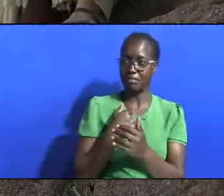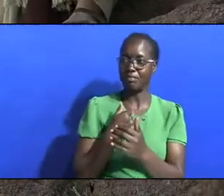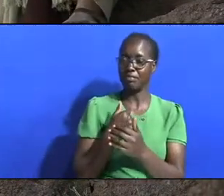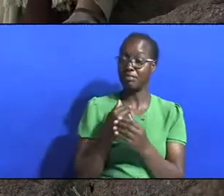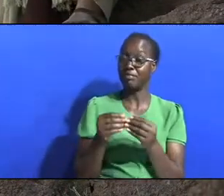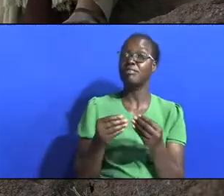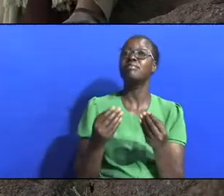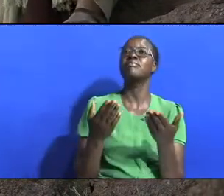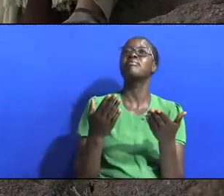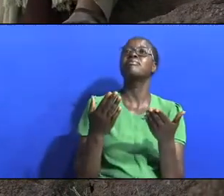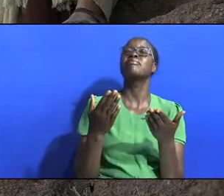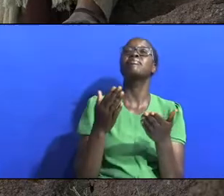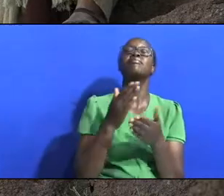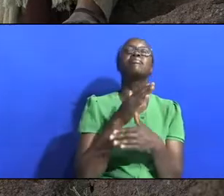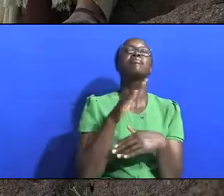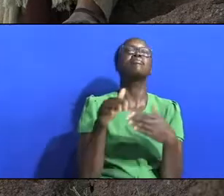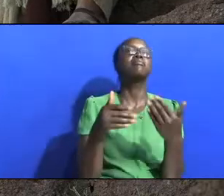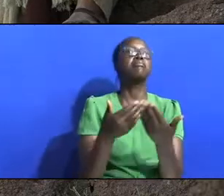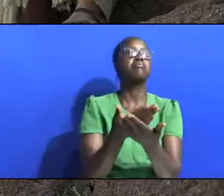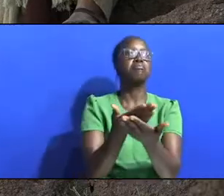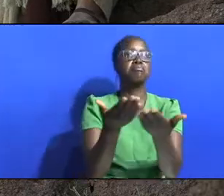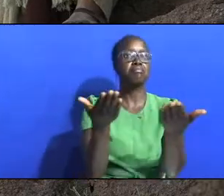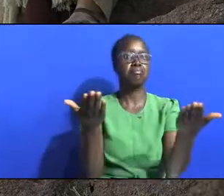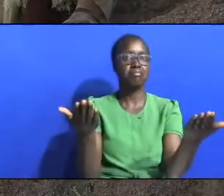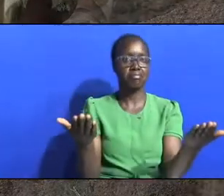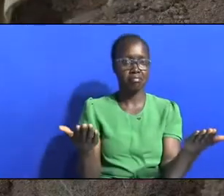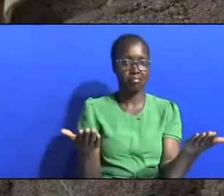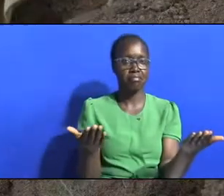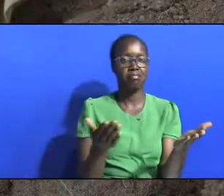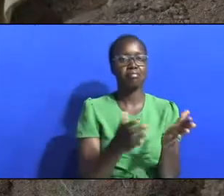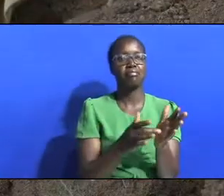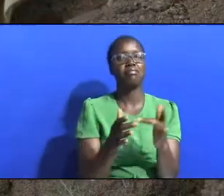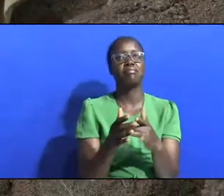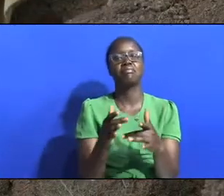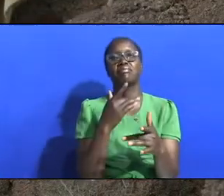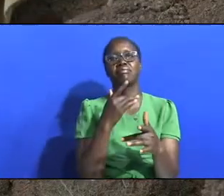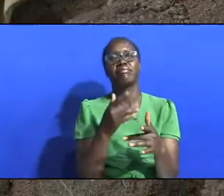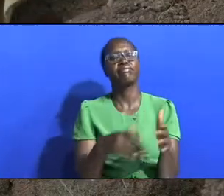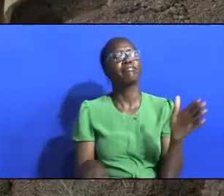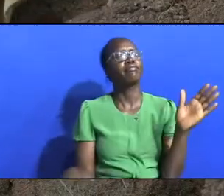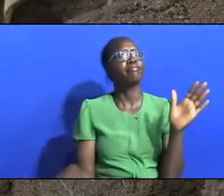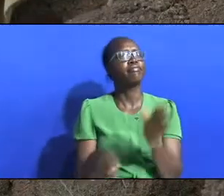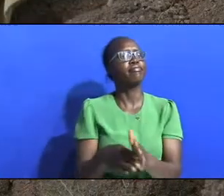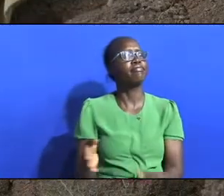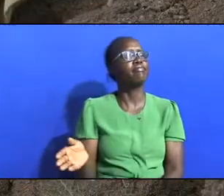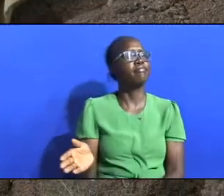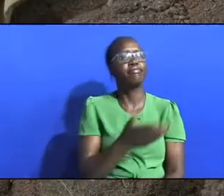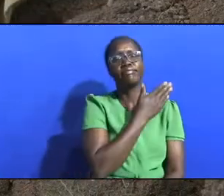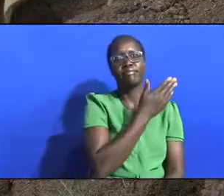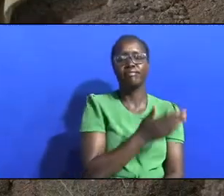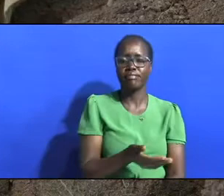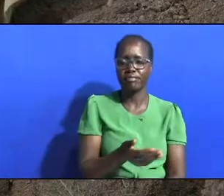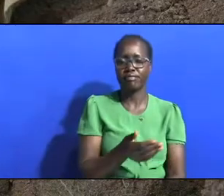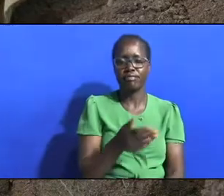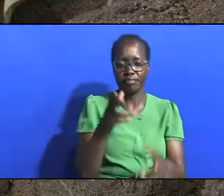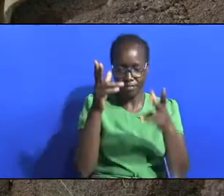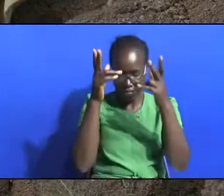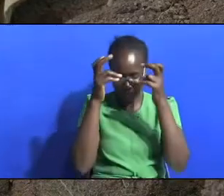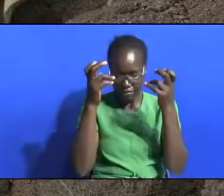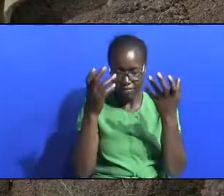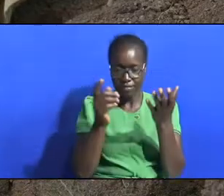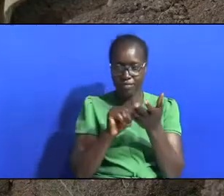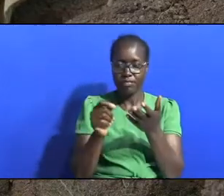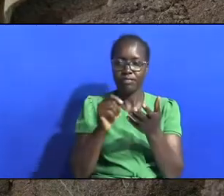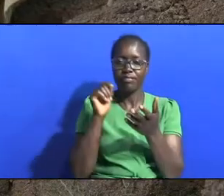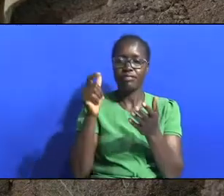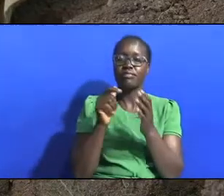to give you all this. And Jesus told him, get behind me, Satan, for it is written that